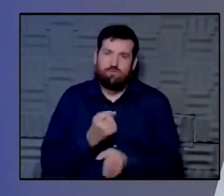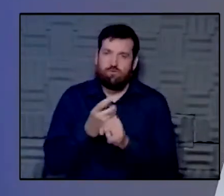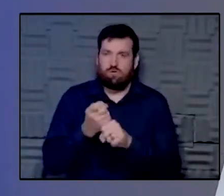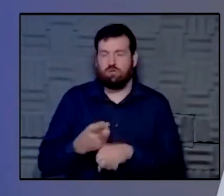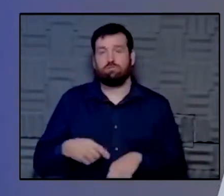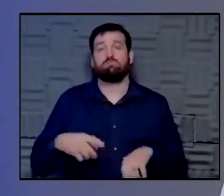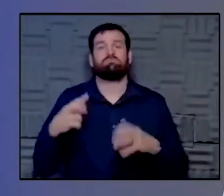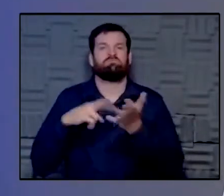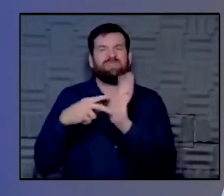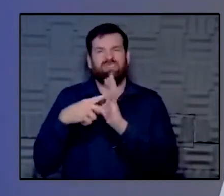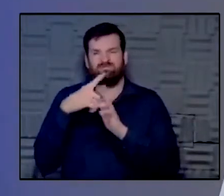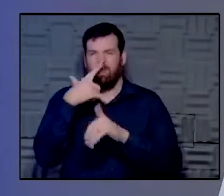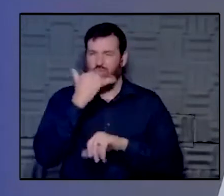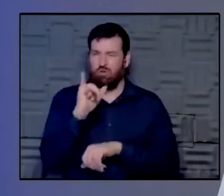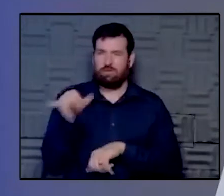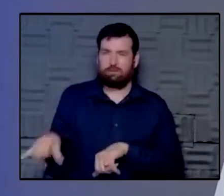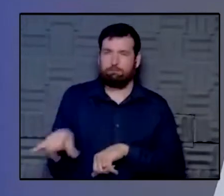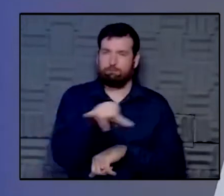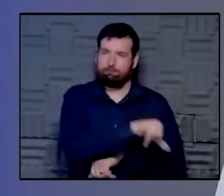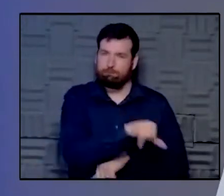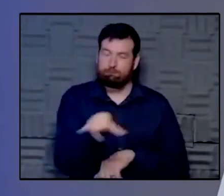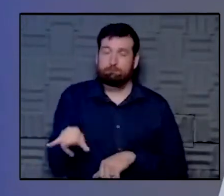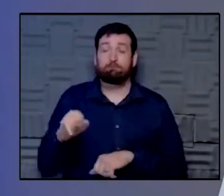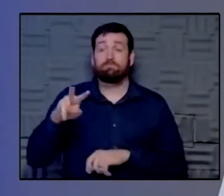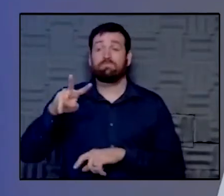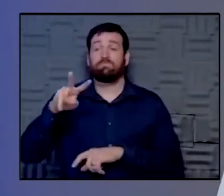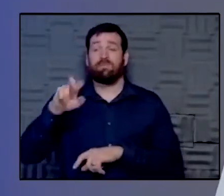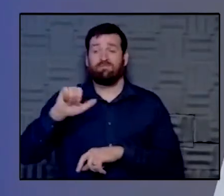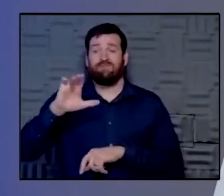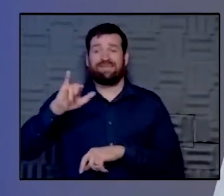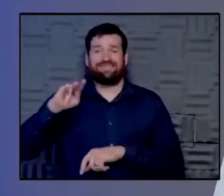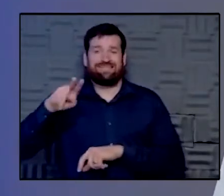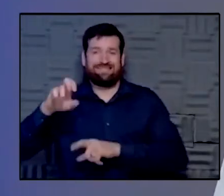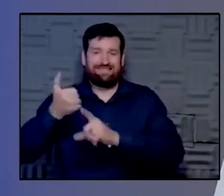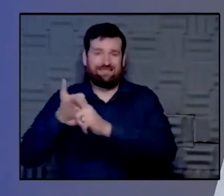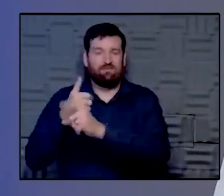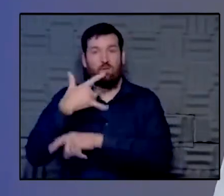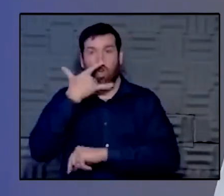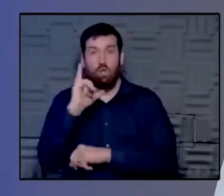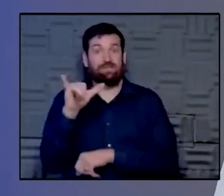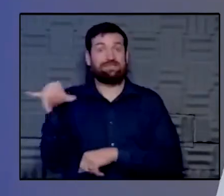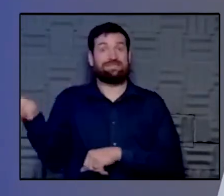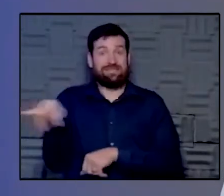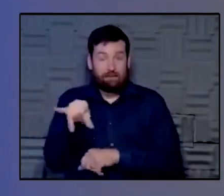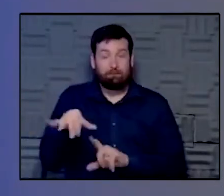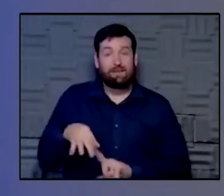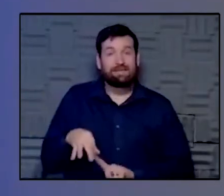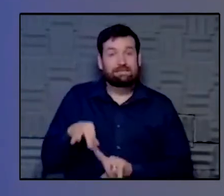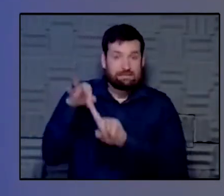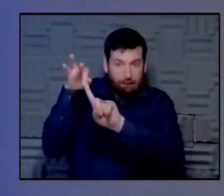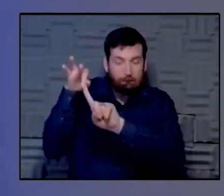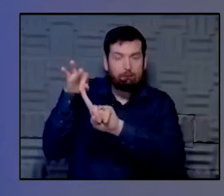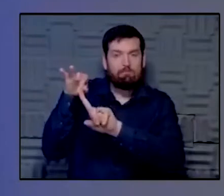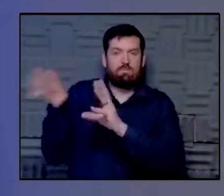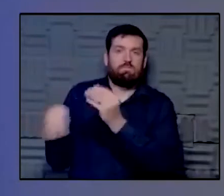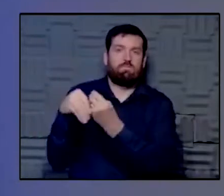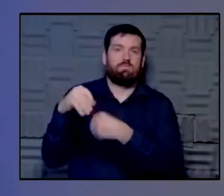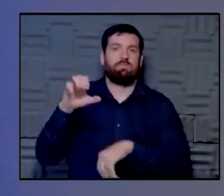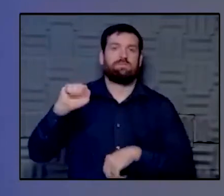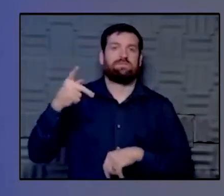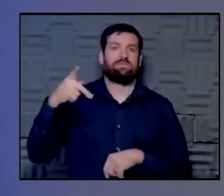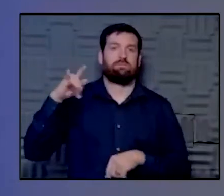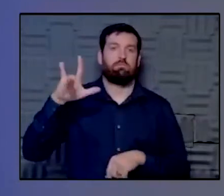is going to be the same. The vaccine is really going to be the same, except probably for that altered spike